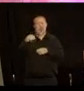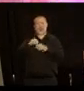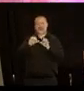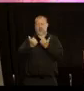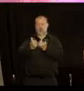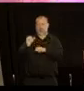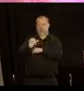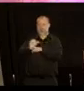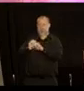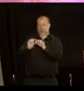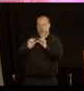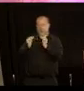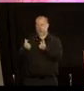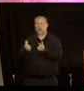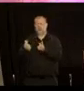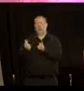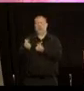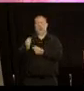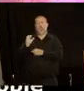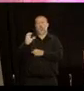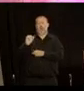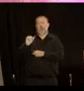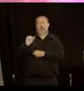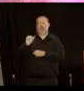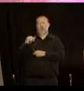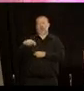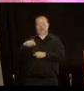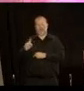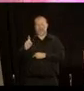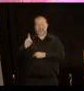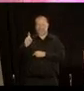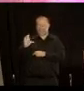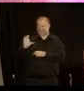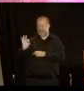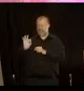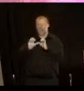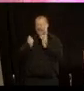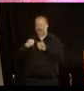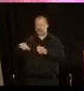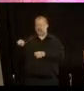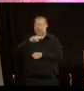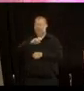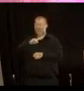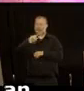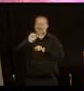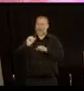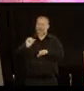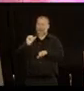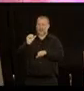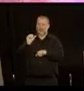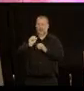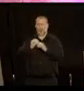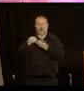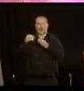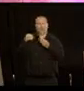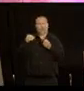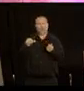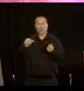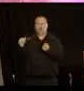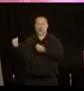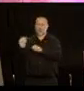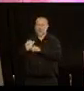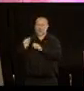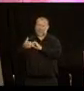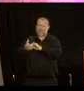work group so that APD, DCF, and other agencies can be more streamlined and more